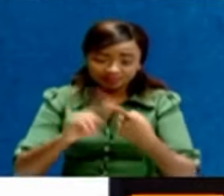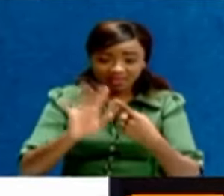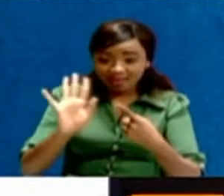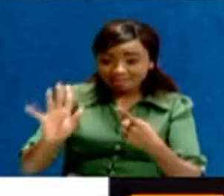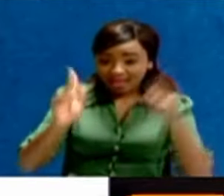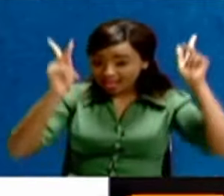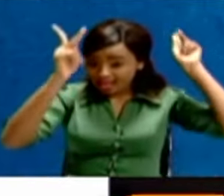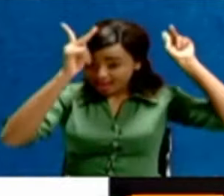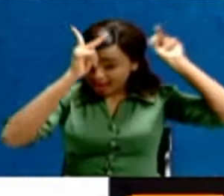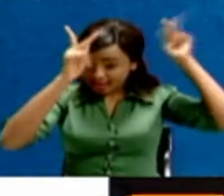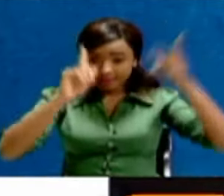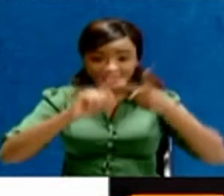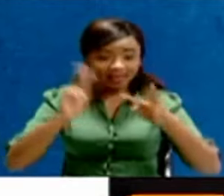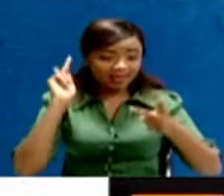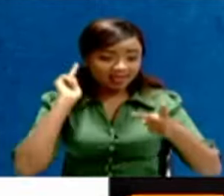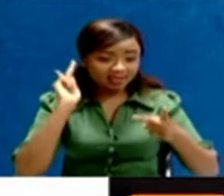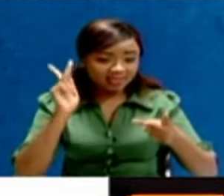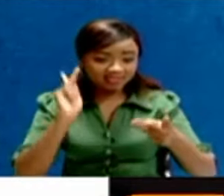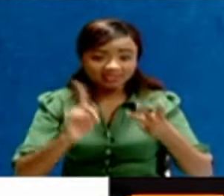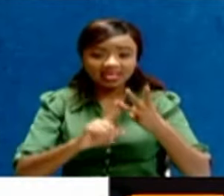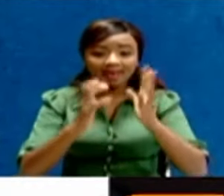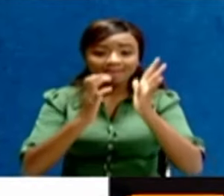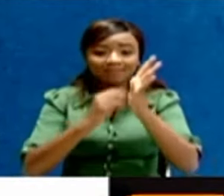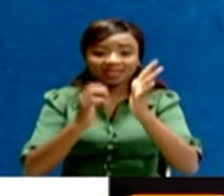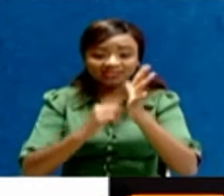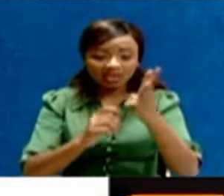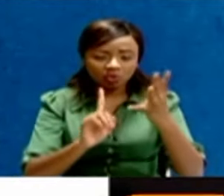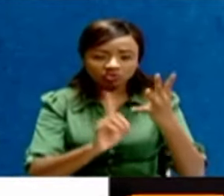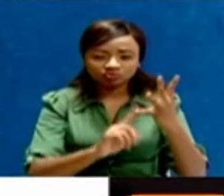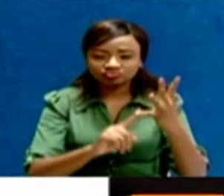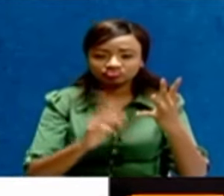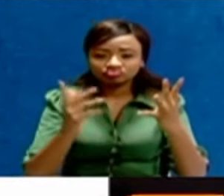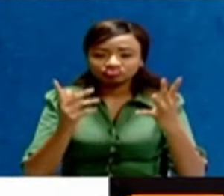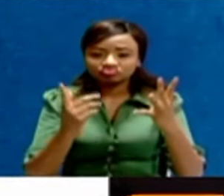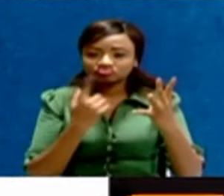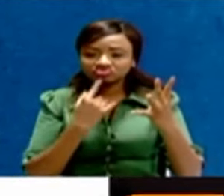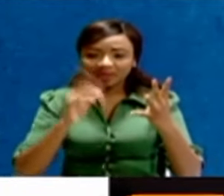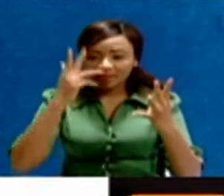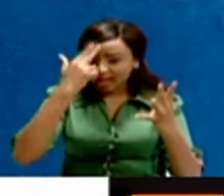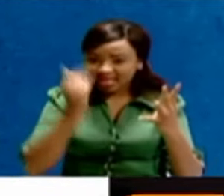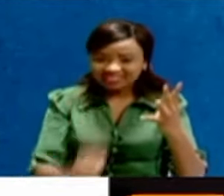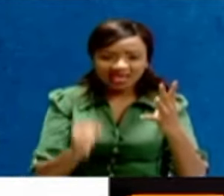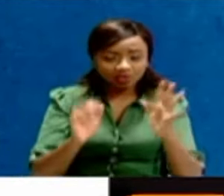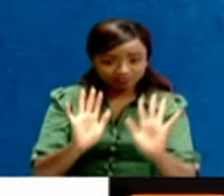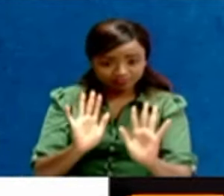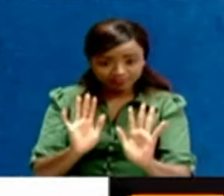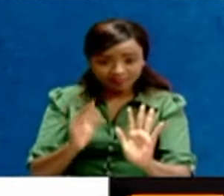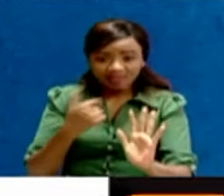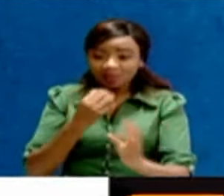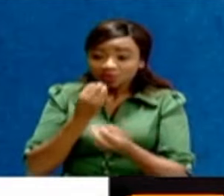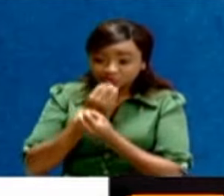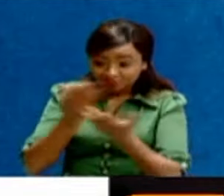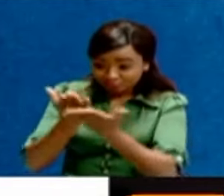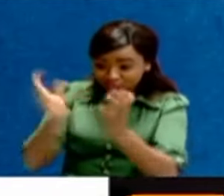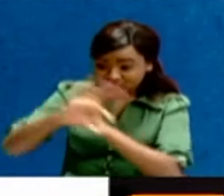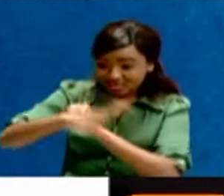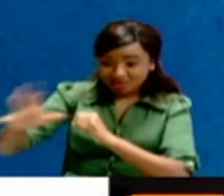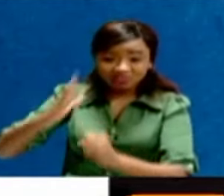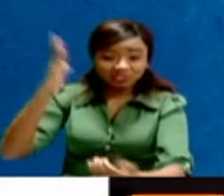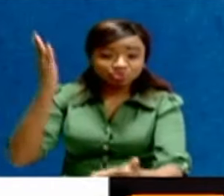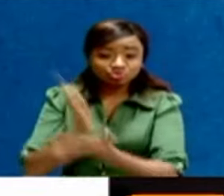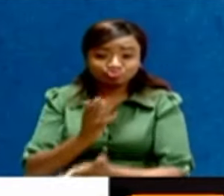one that he's mentioned, Kisii that he's mentioned, Machakos that he's mentioned, he's also mentioned Kajiado. I want to tell them that you've got